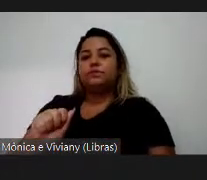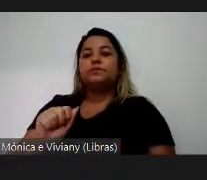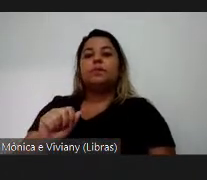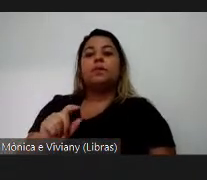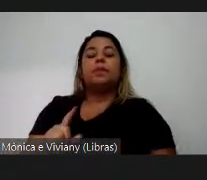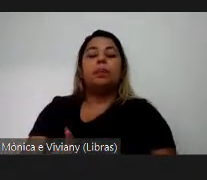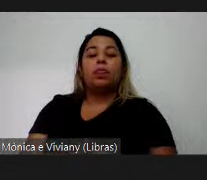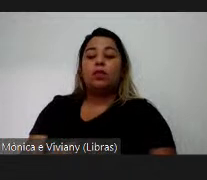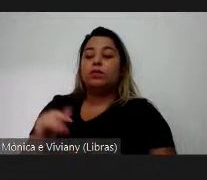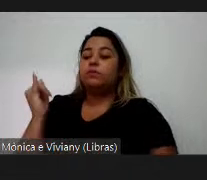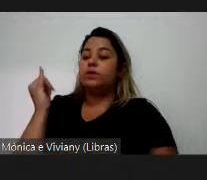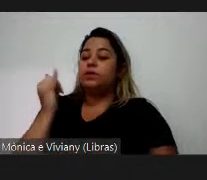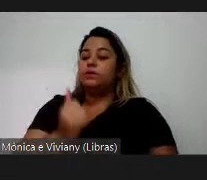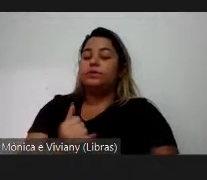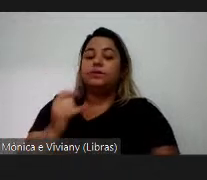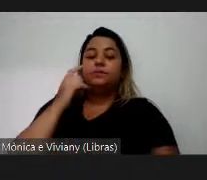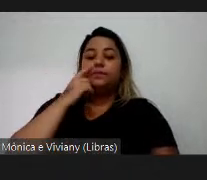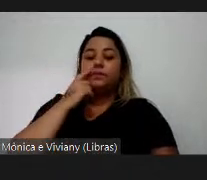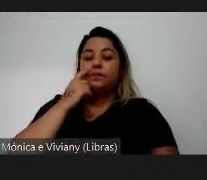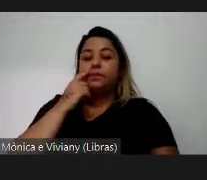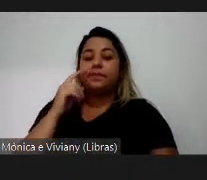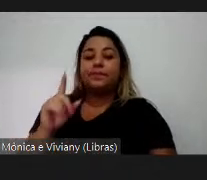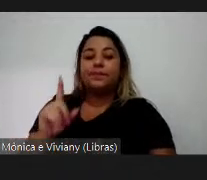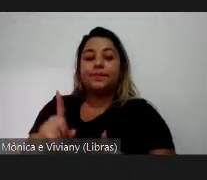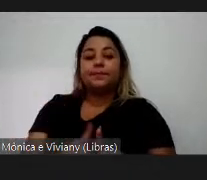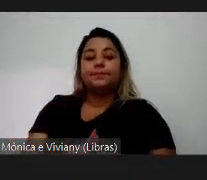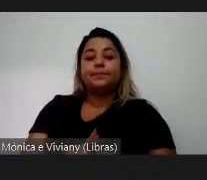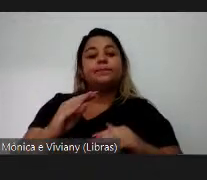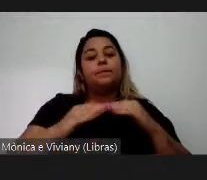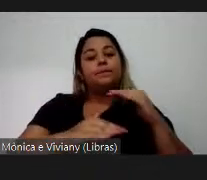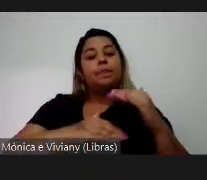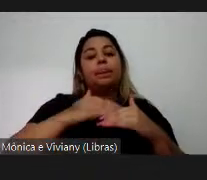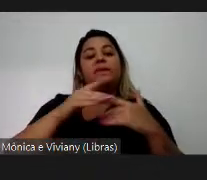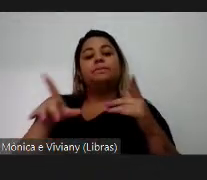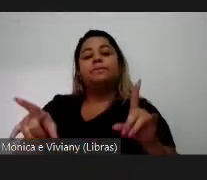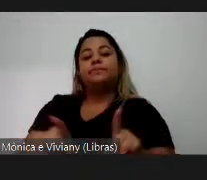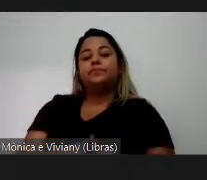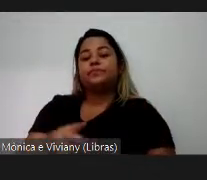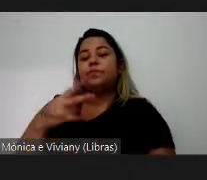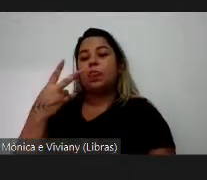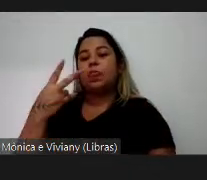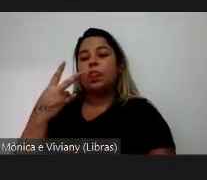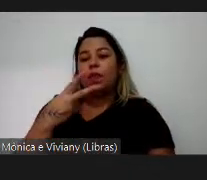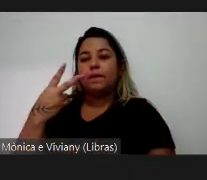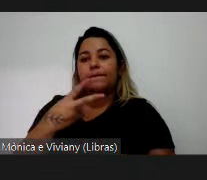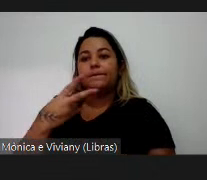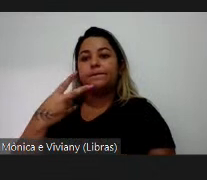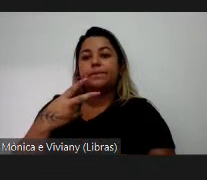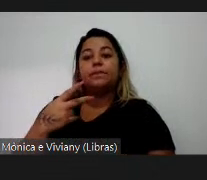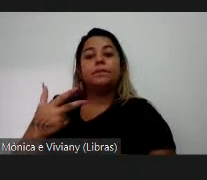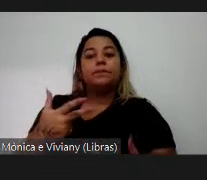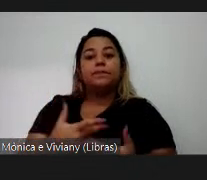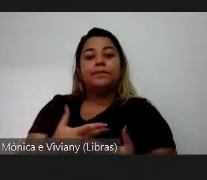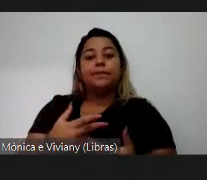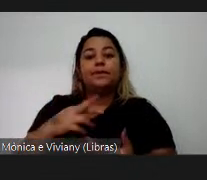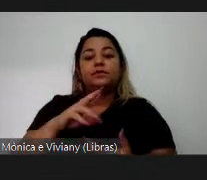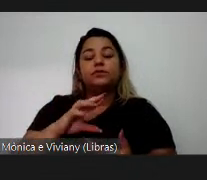The methodology, as I said, was developed through 2